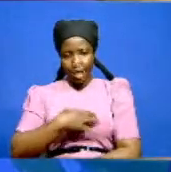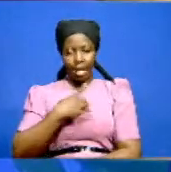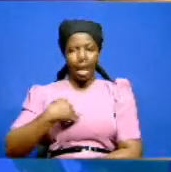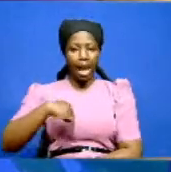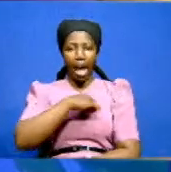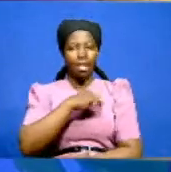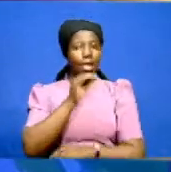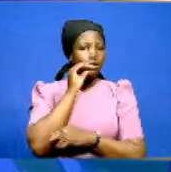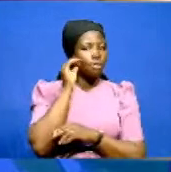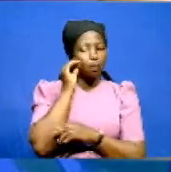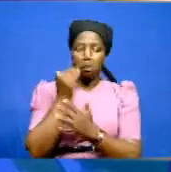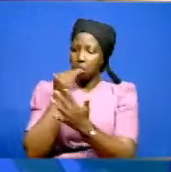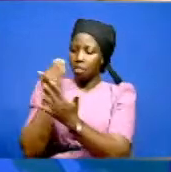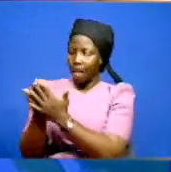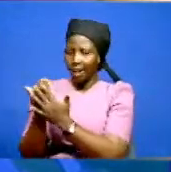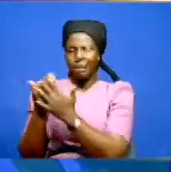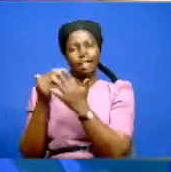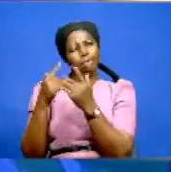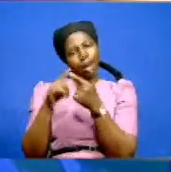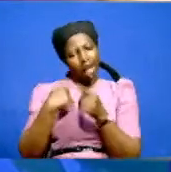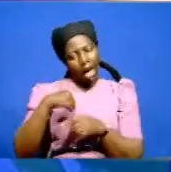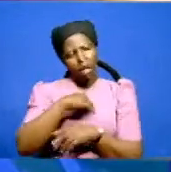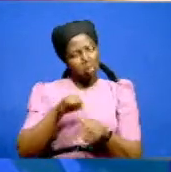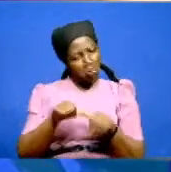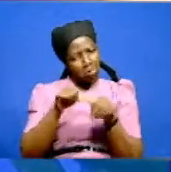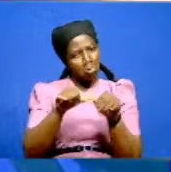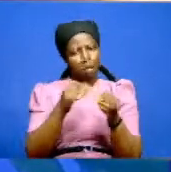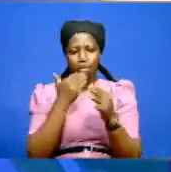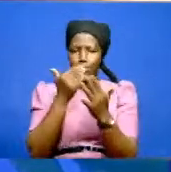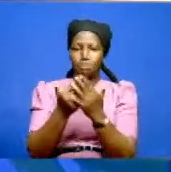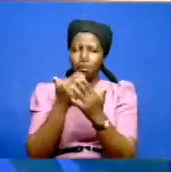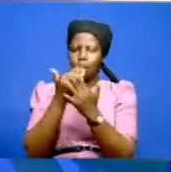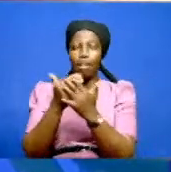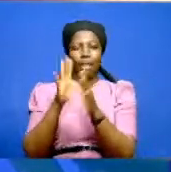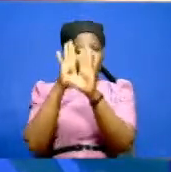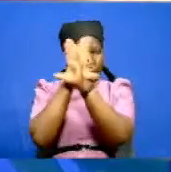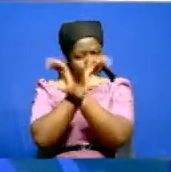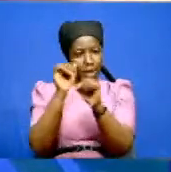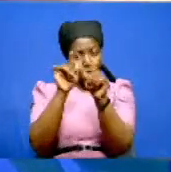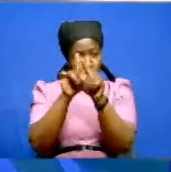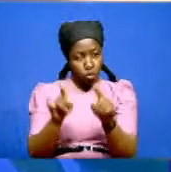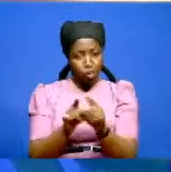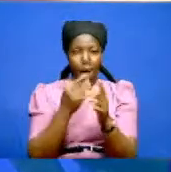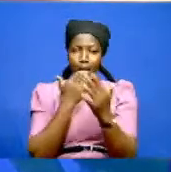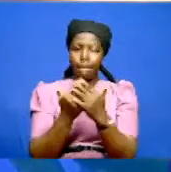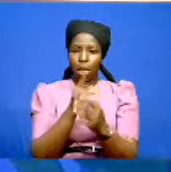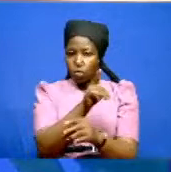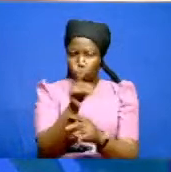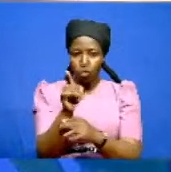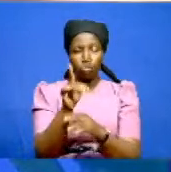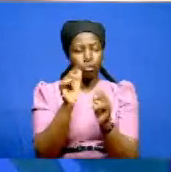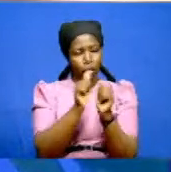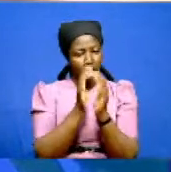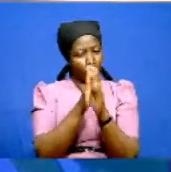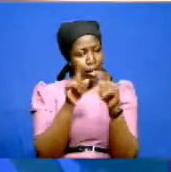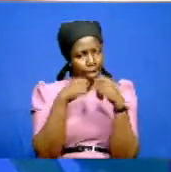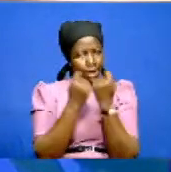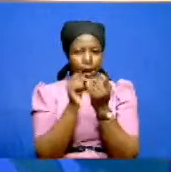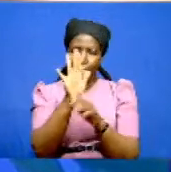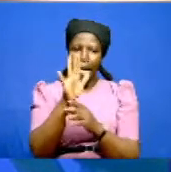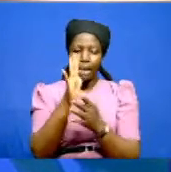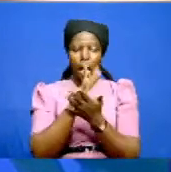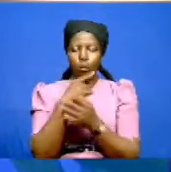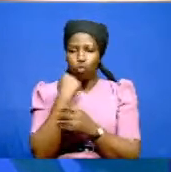him, but we shall continue again to thank him. I thank you. I thank your team, some of whom are here,